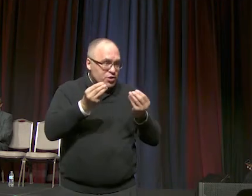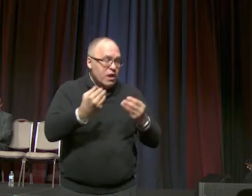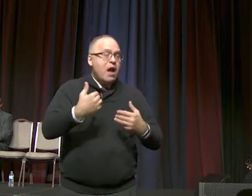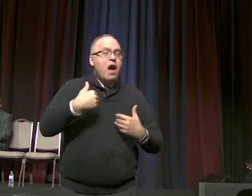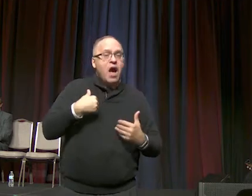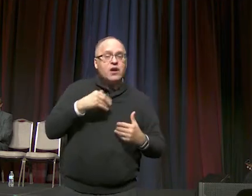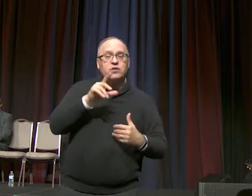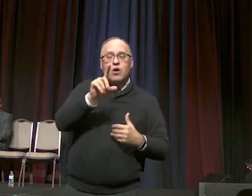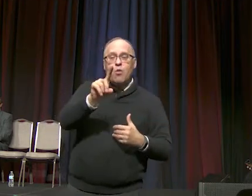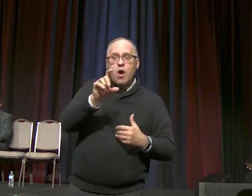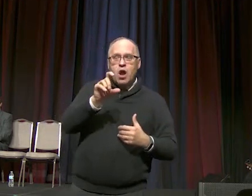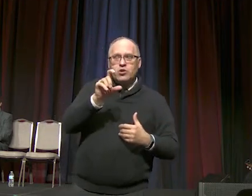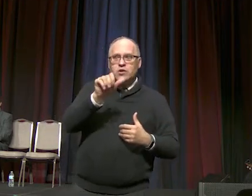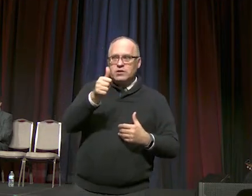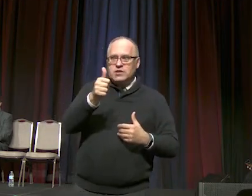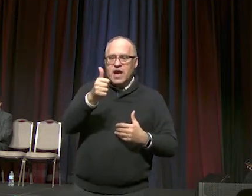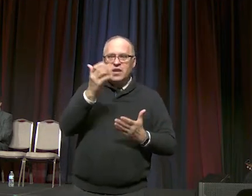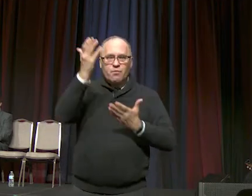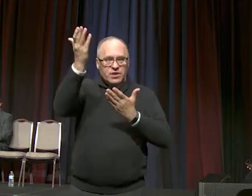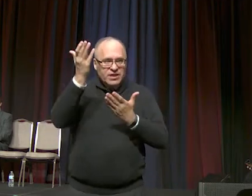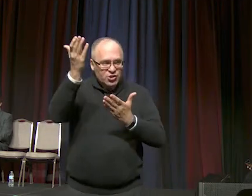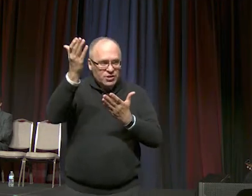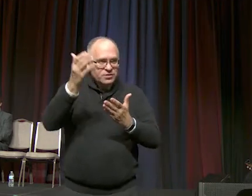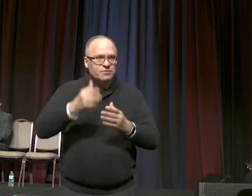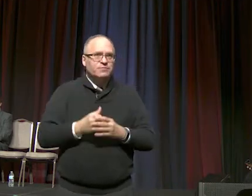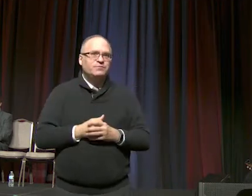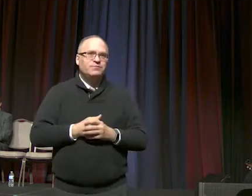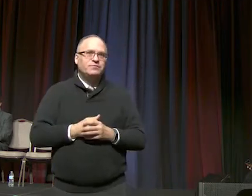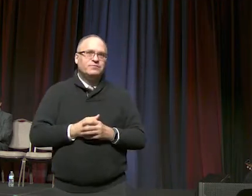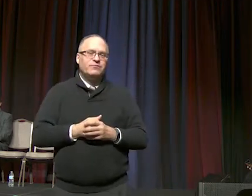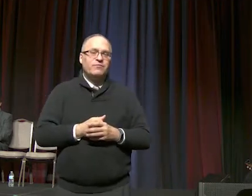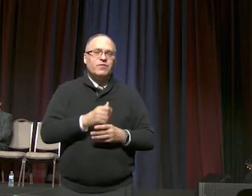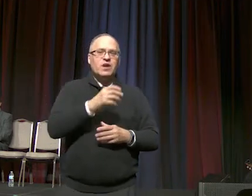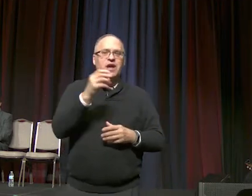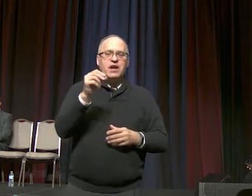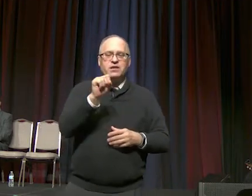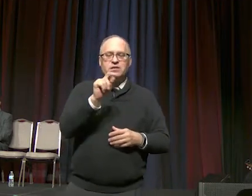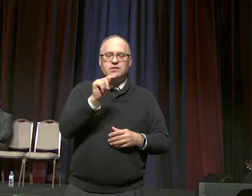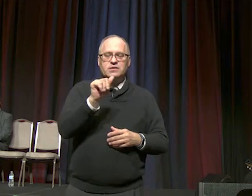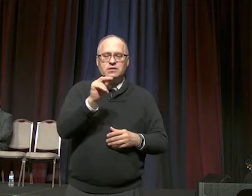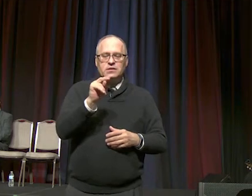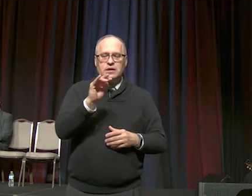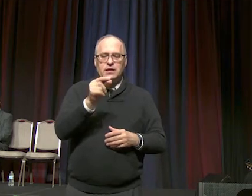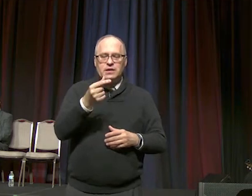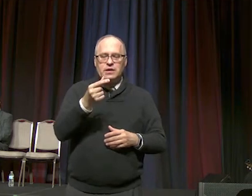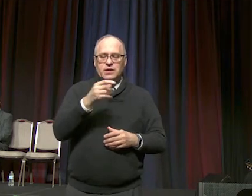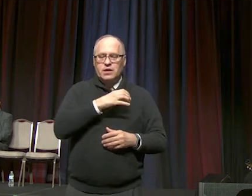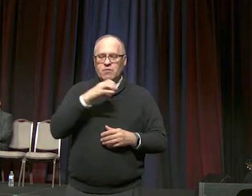contains 110 petitions. And the Standing Committee on Central